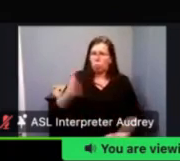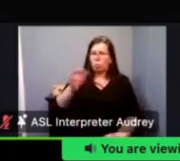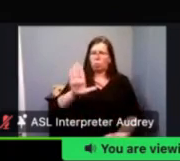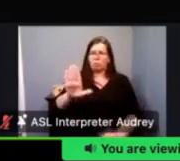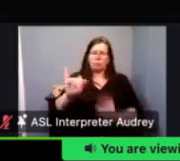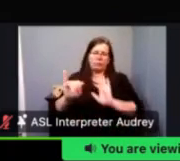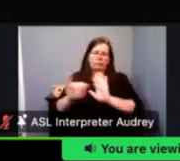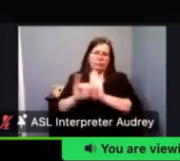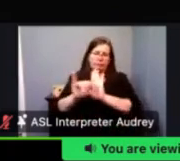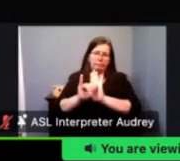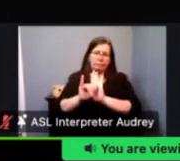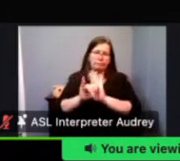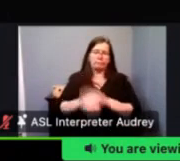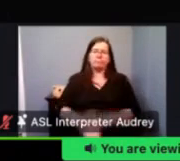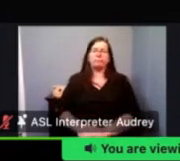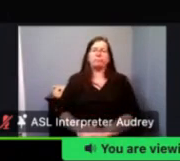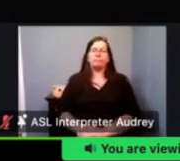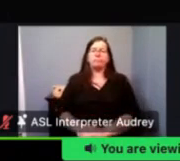identities.